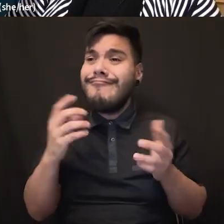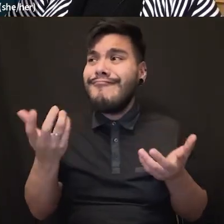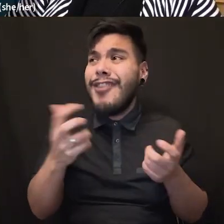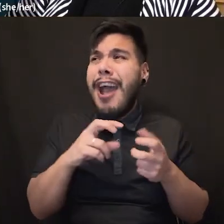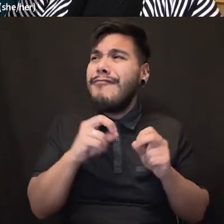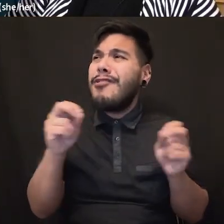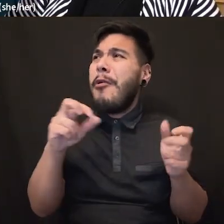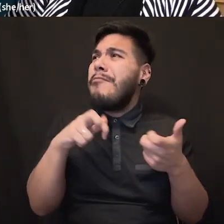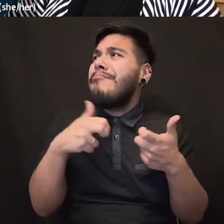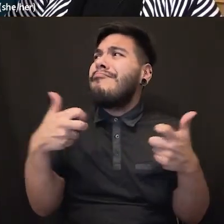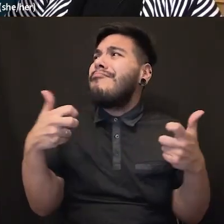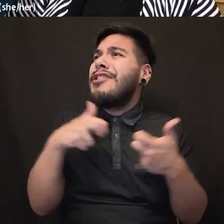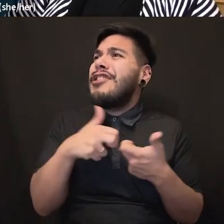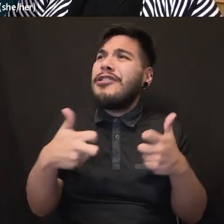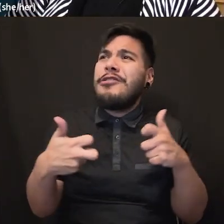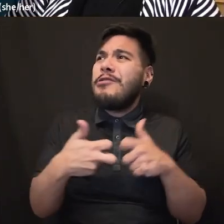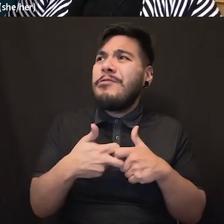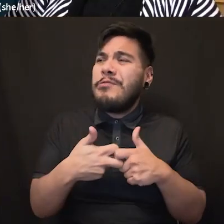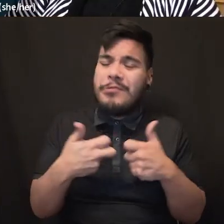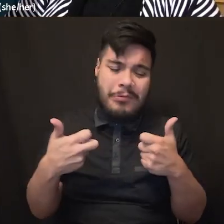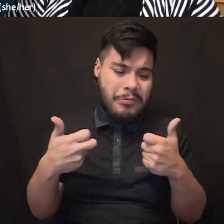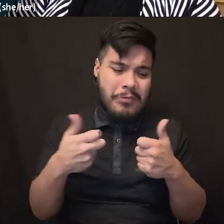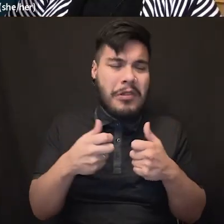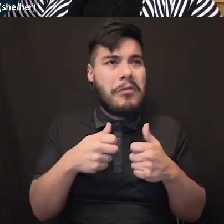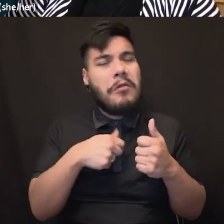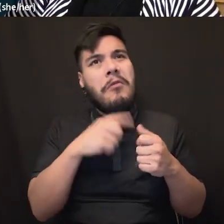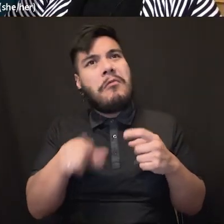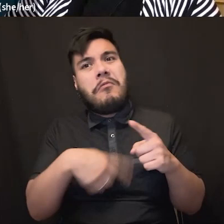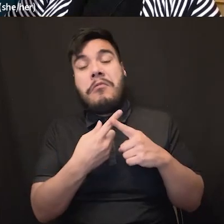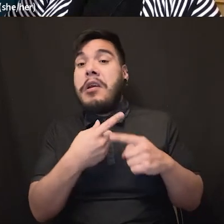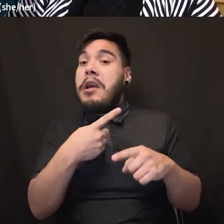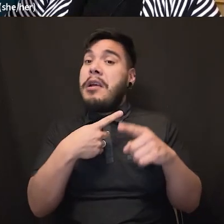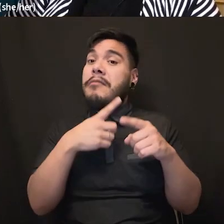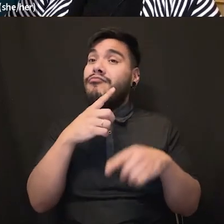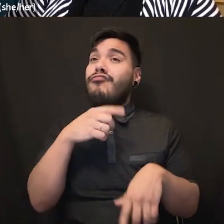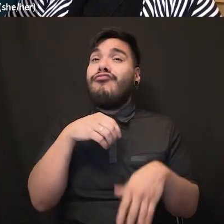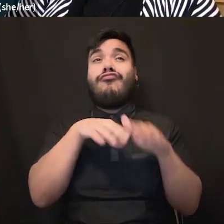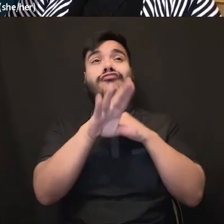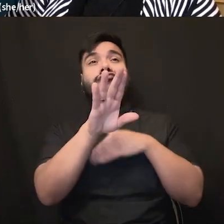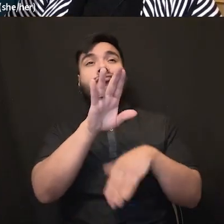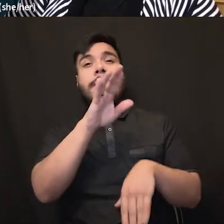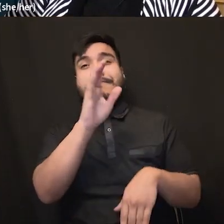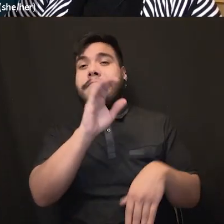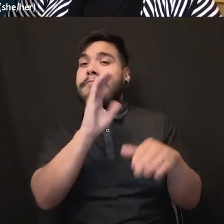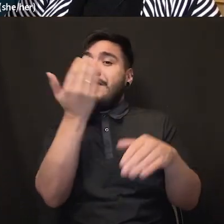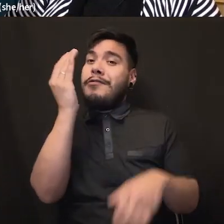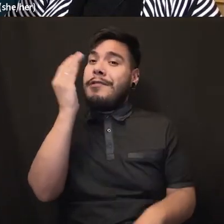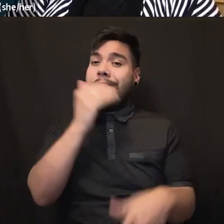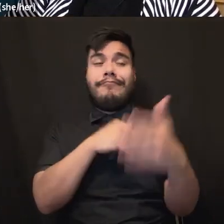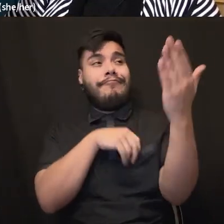like reconciling what I see in the mirror versus what I think I am. And